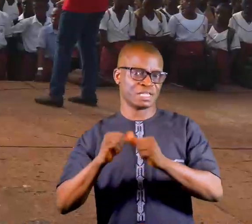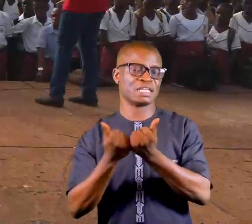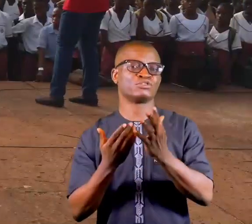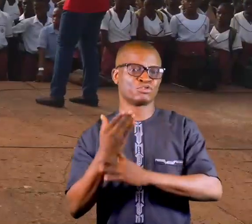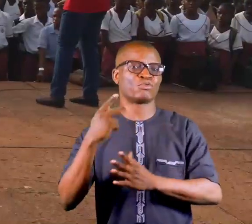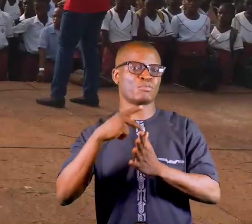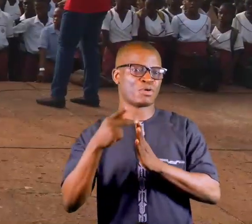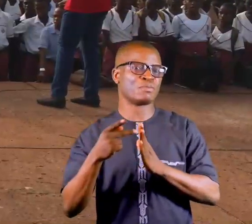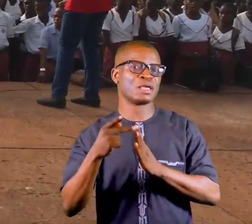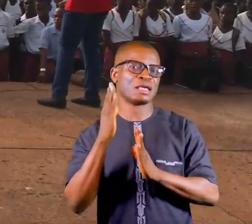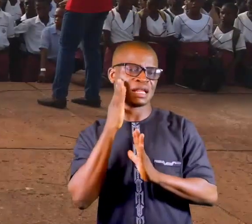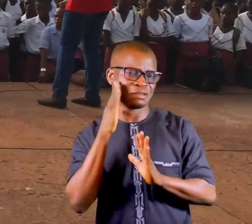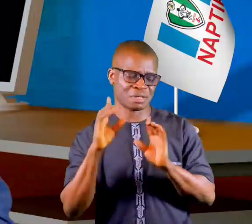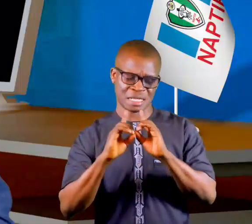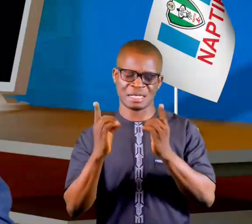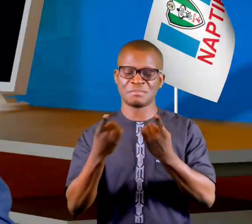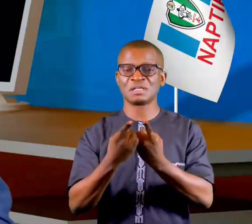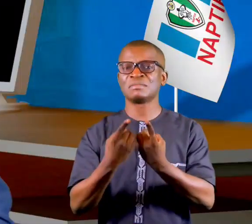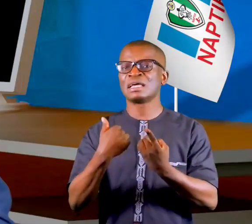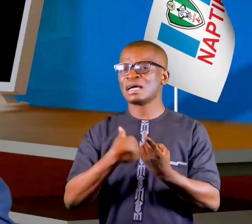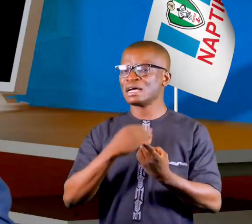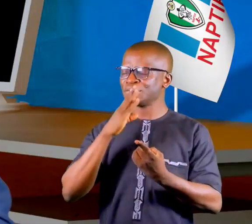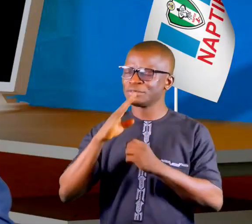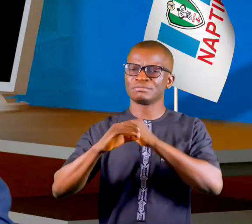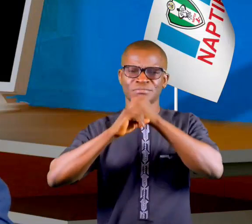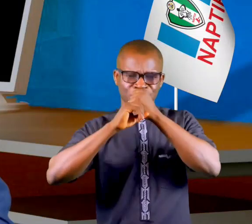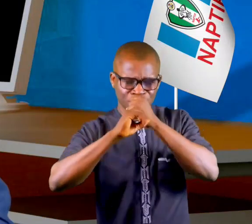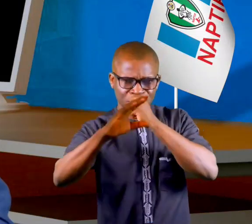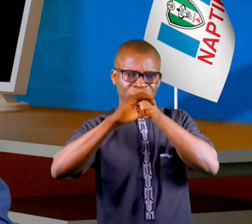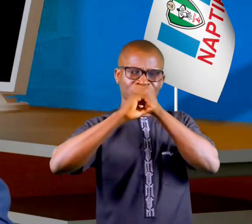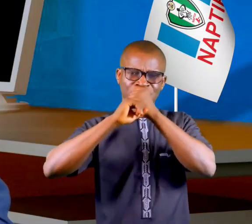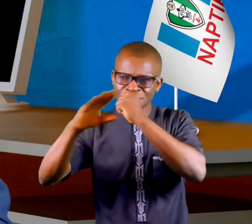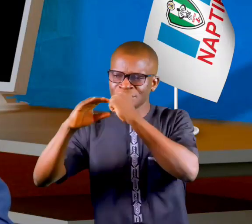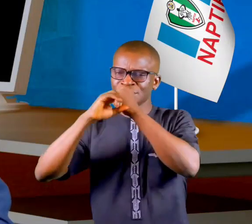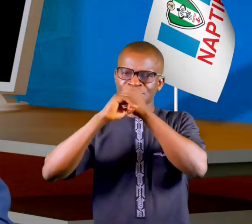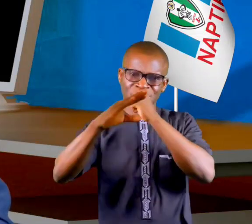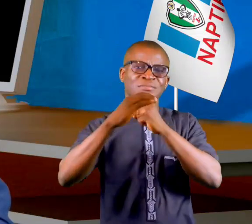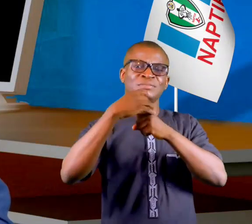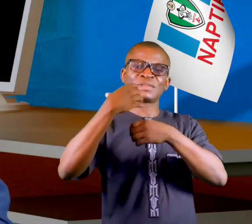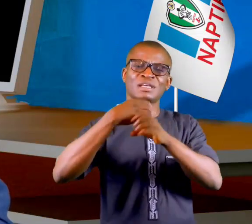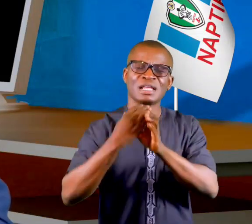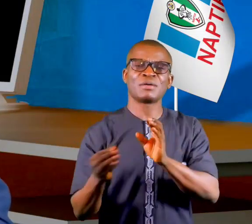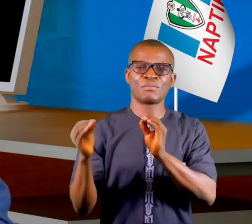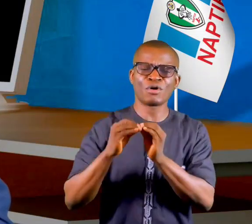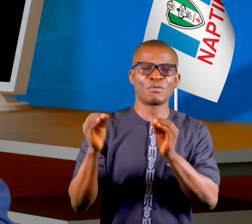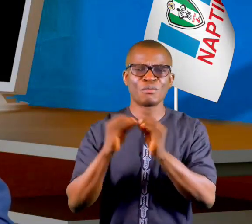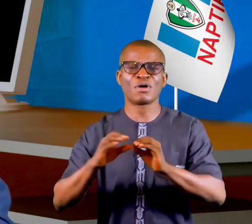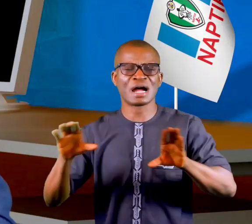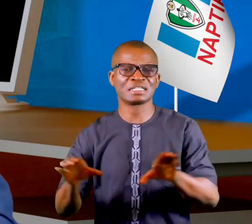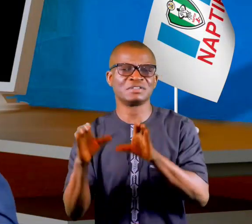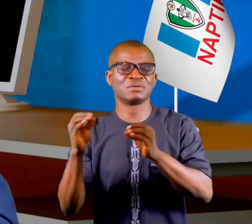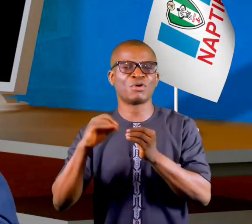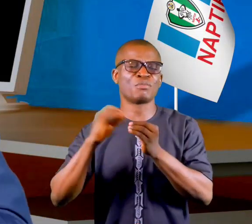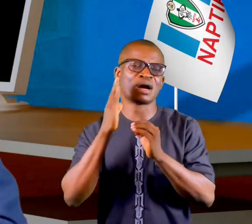Enlightenment Department, has been carrying out different activities to